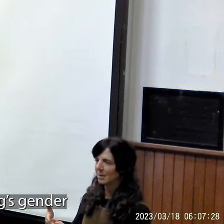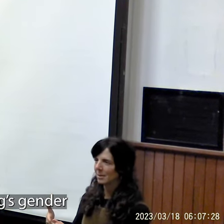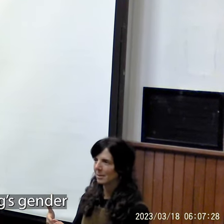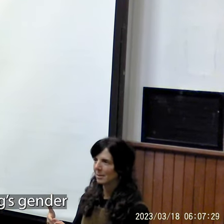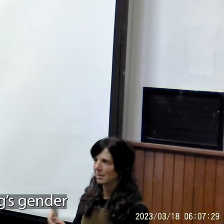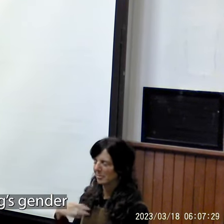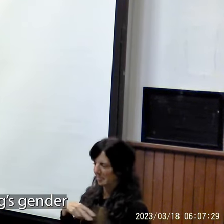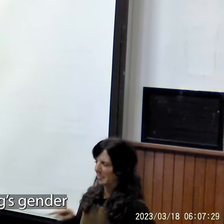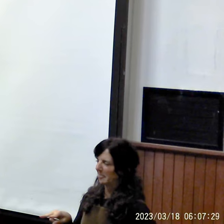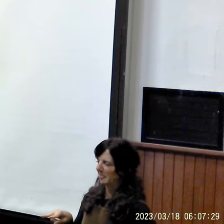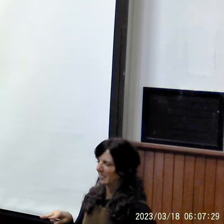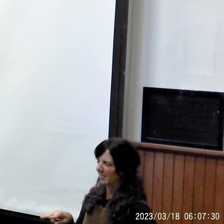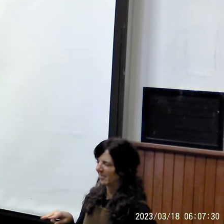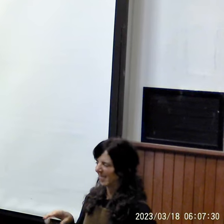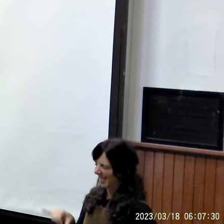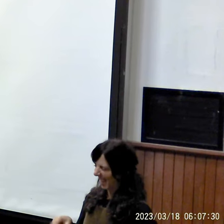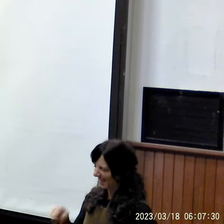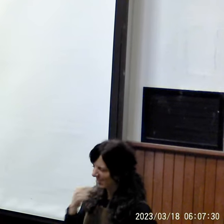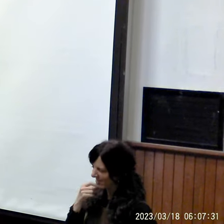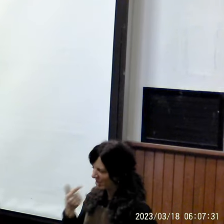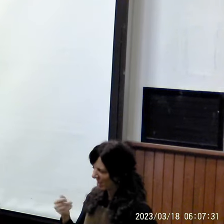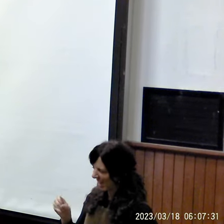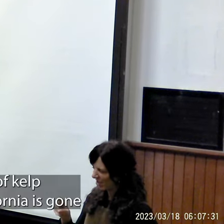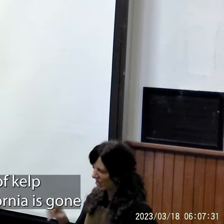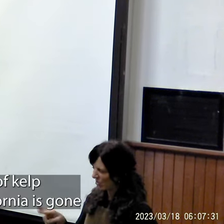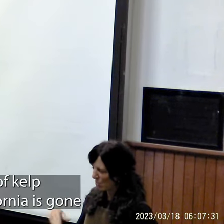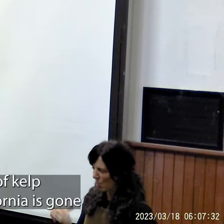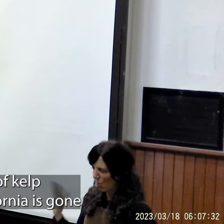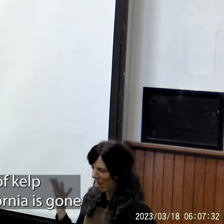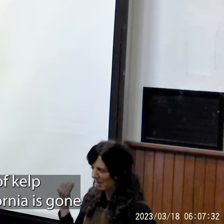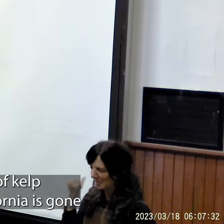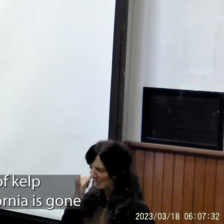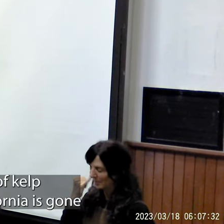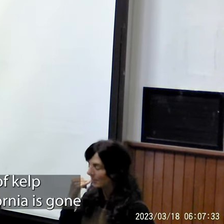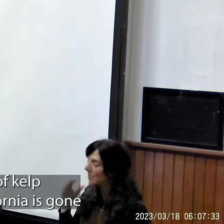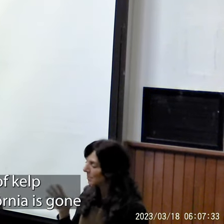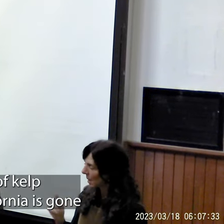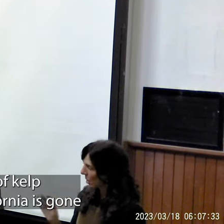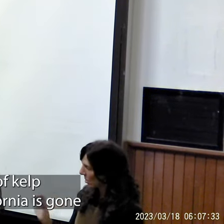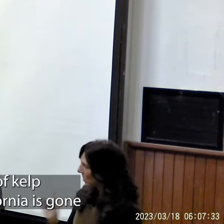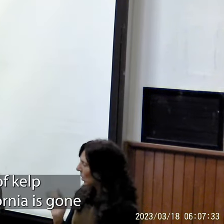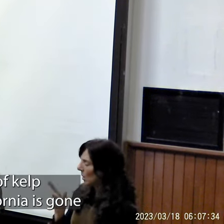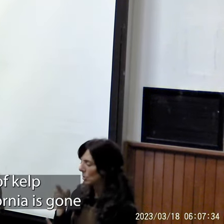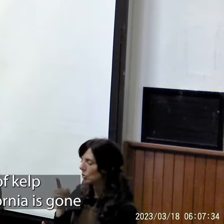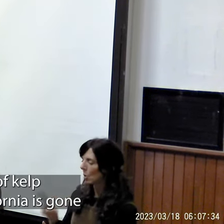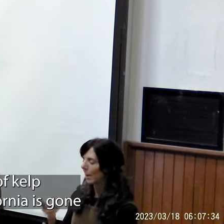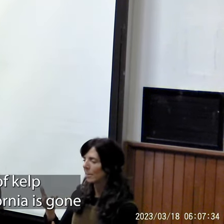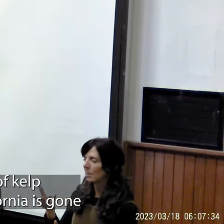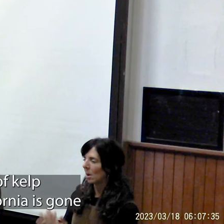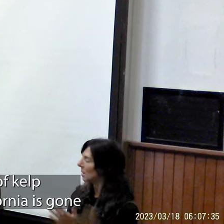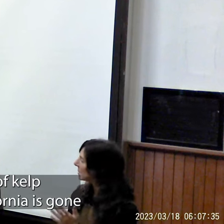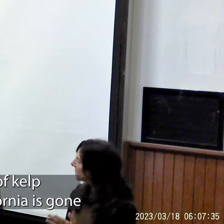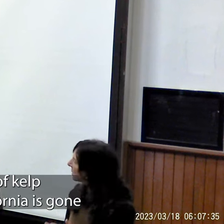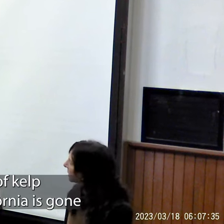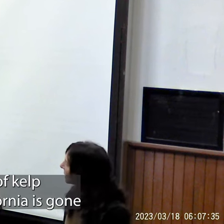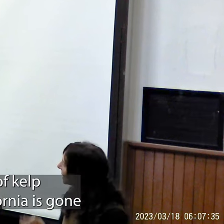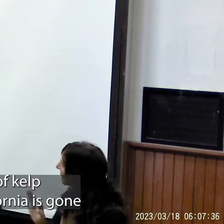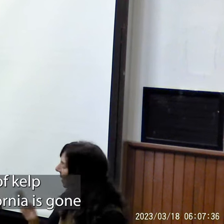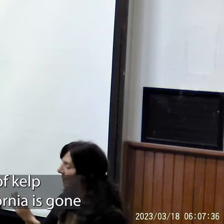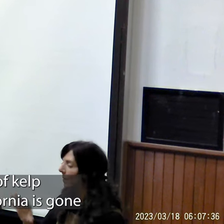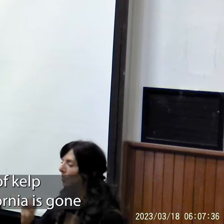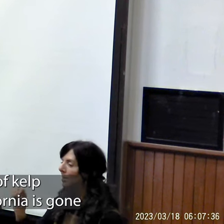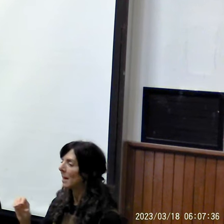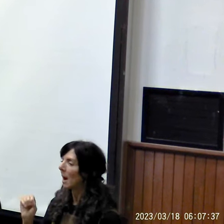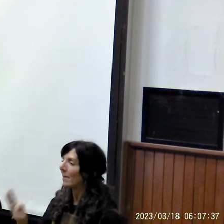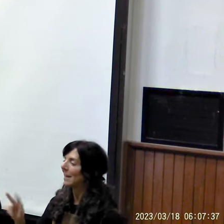What is that thing? Gender? I don't know. But we're also pointing to the loss of kelp because 95% of the kelp in Northern California